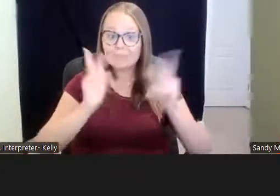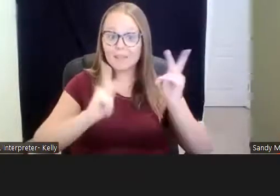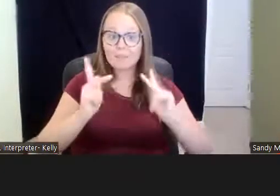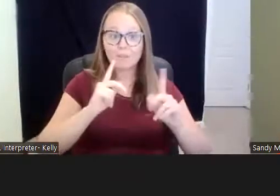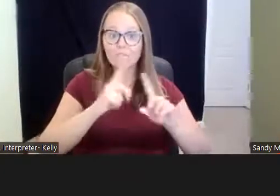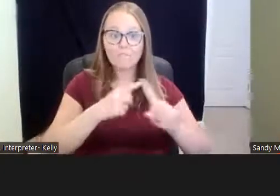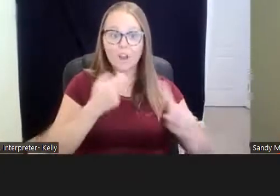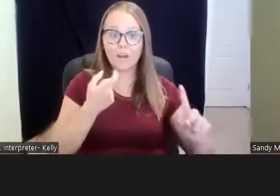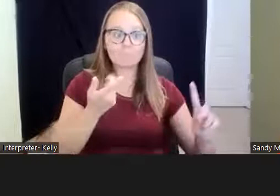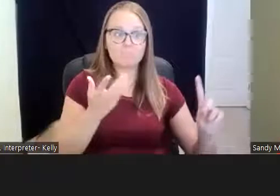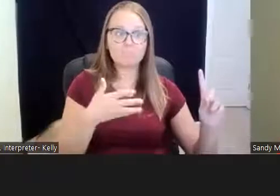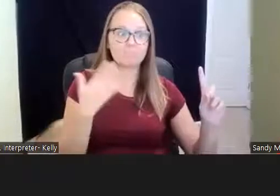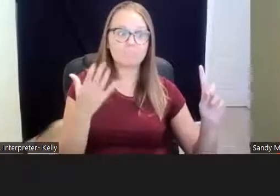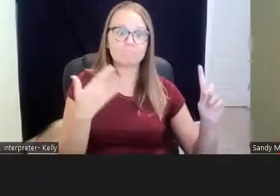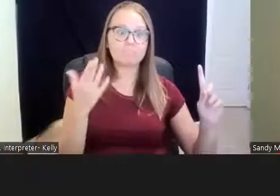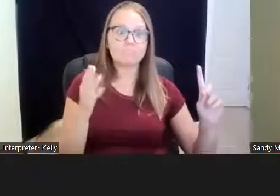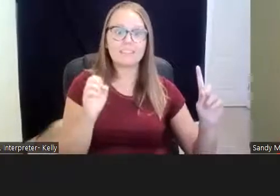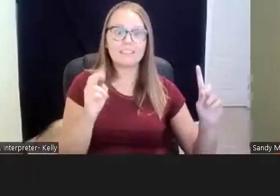even